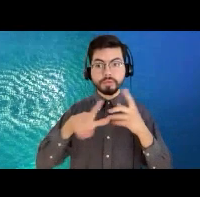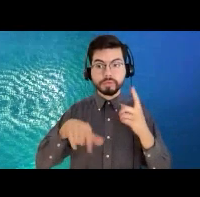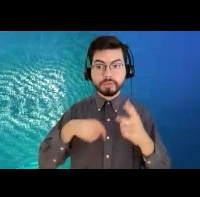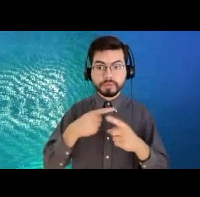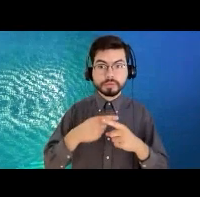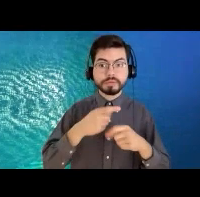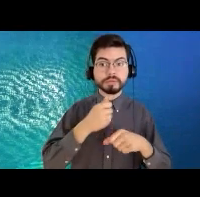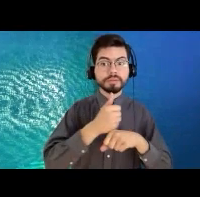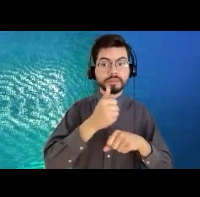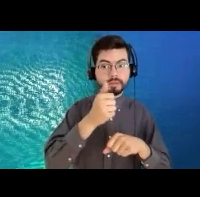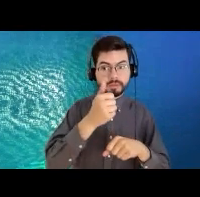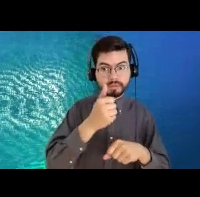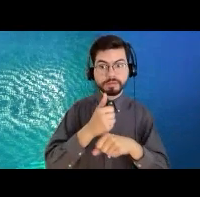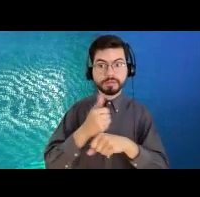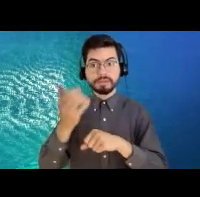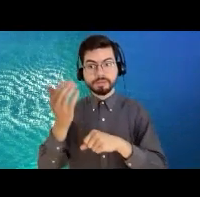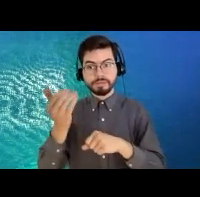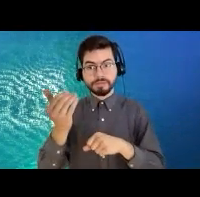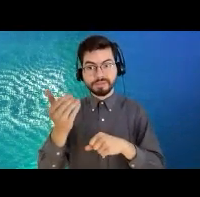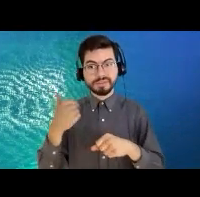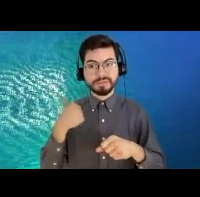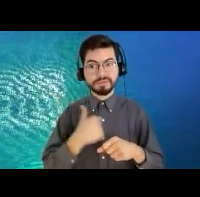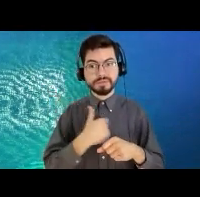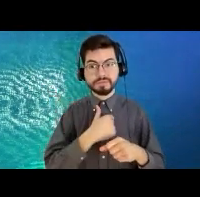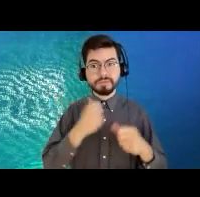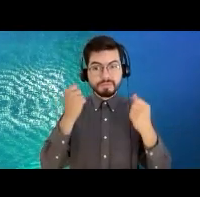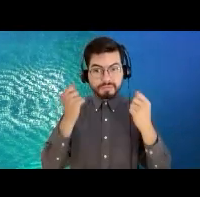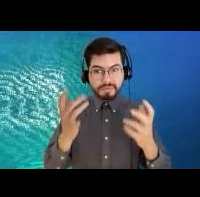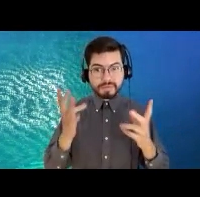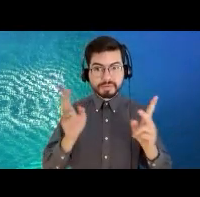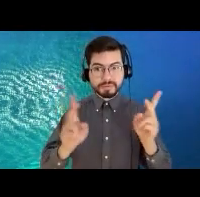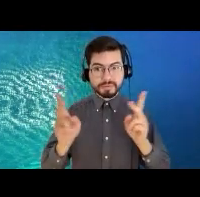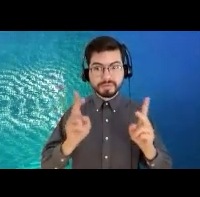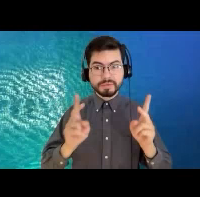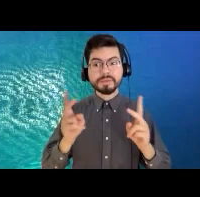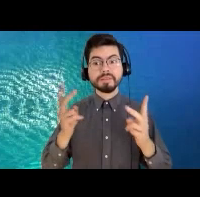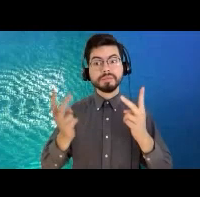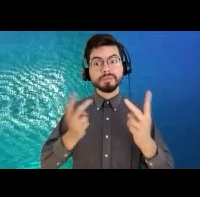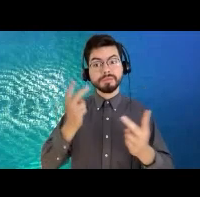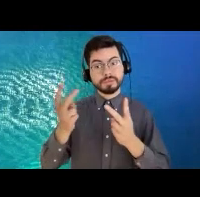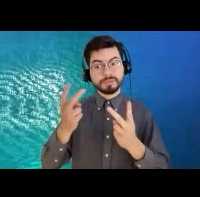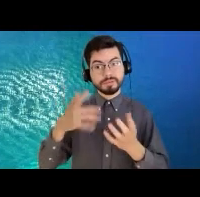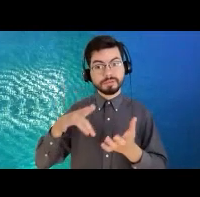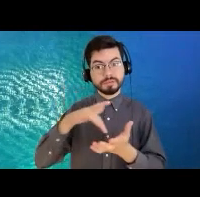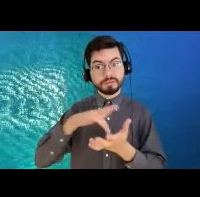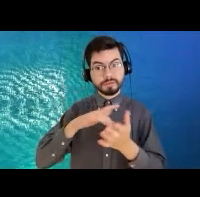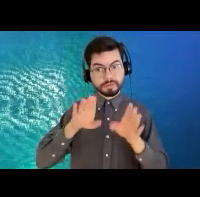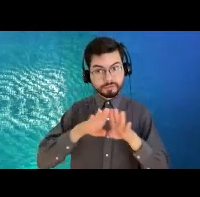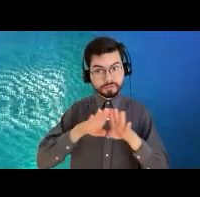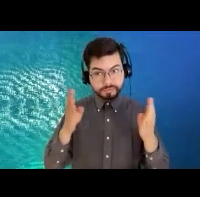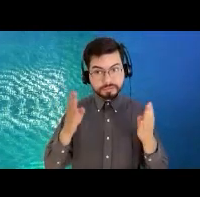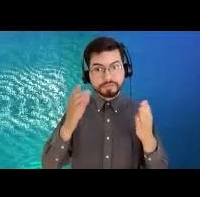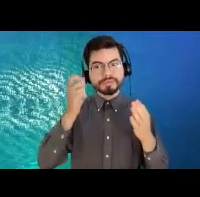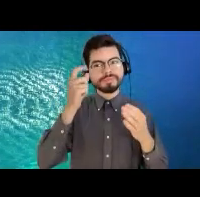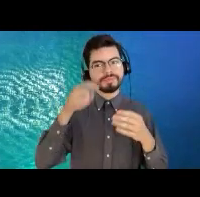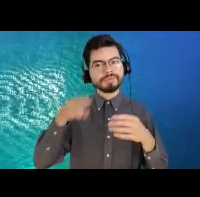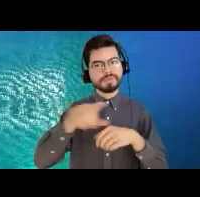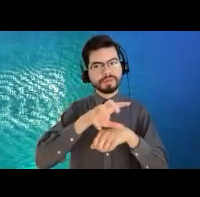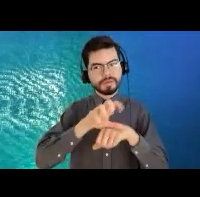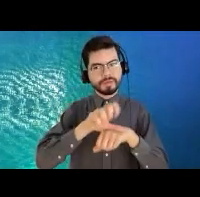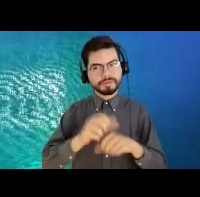10:15, where a lot of people. Visitor Center will be open. And I know you're all used to dealing with this, but if we send all of you to